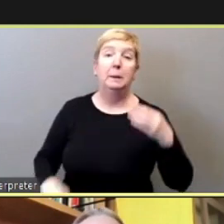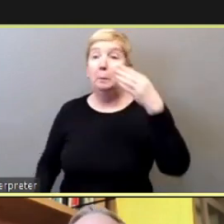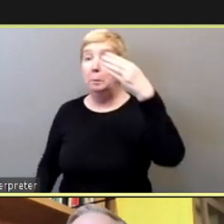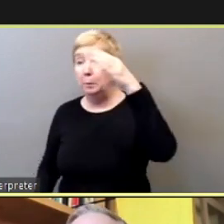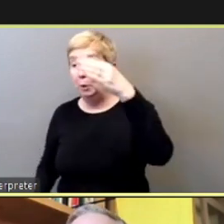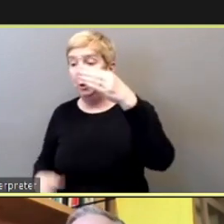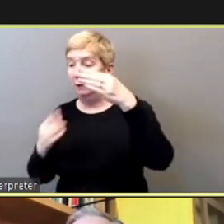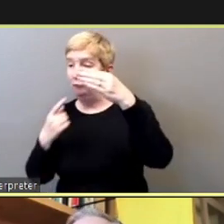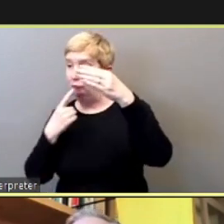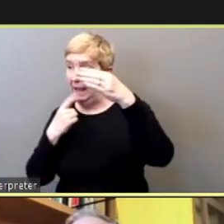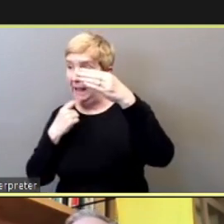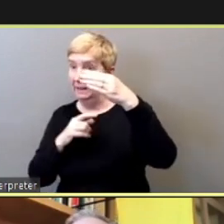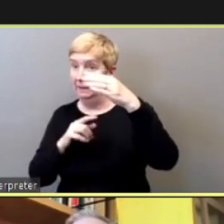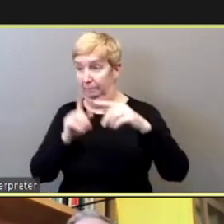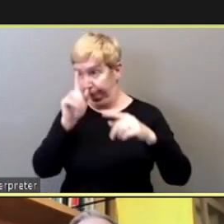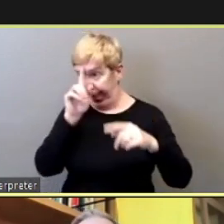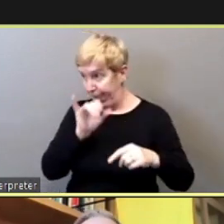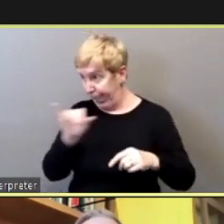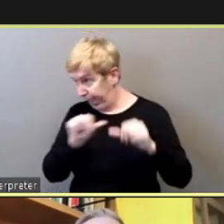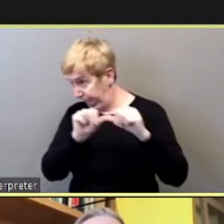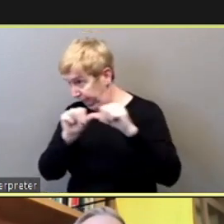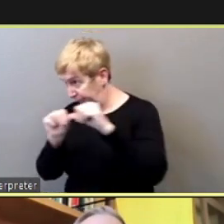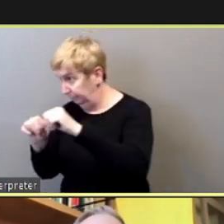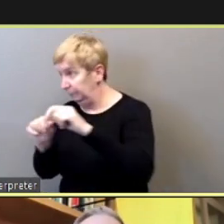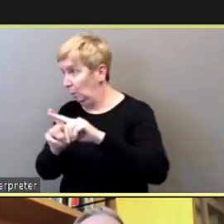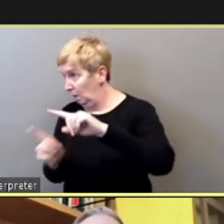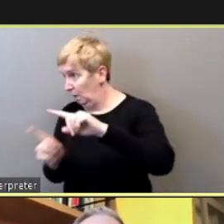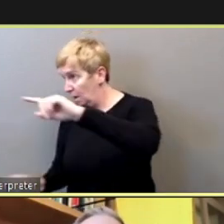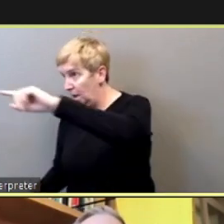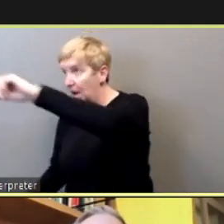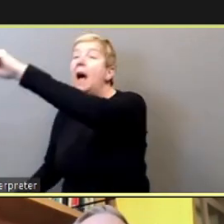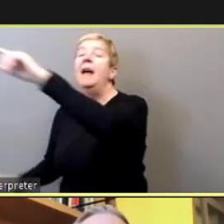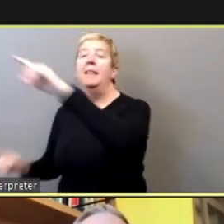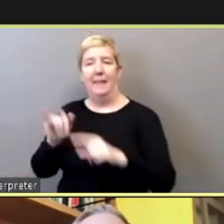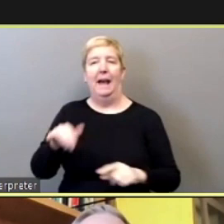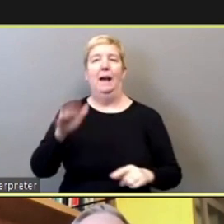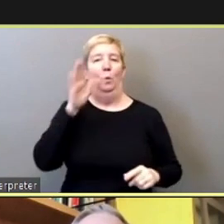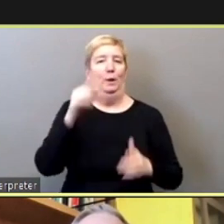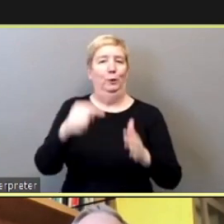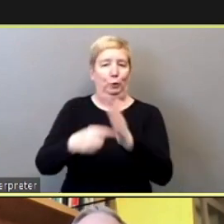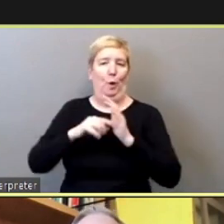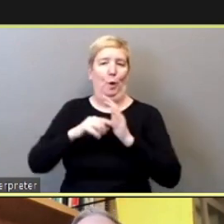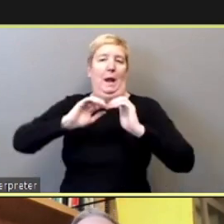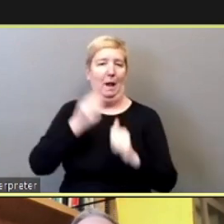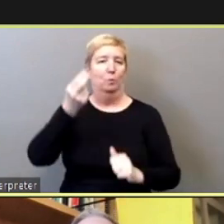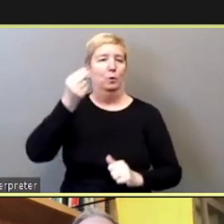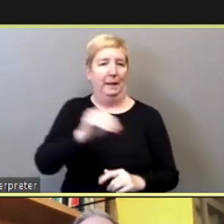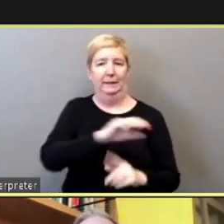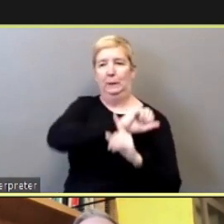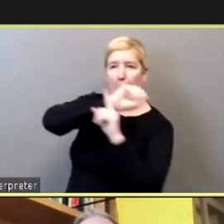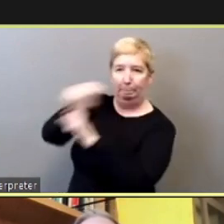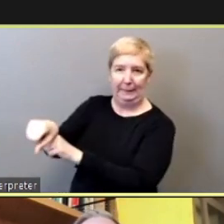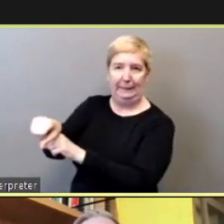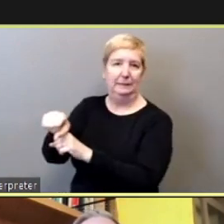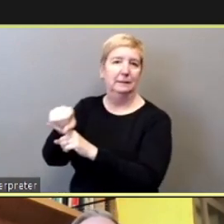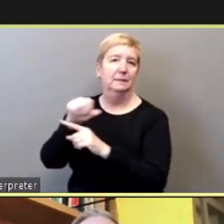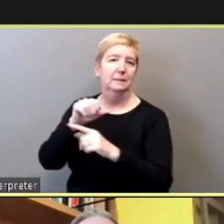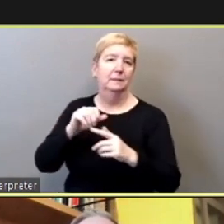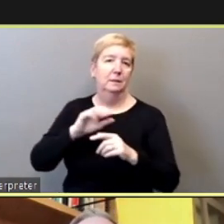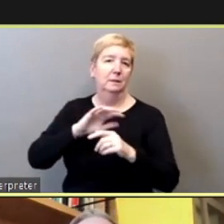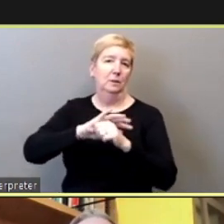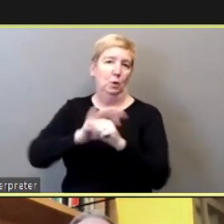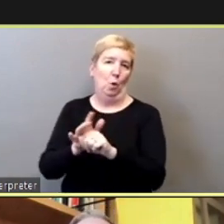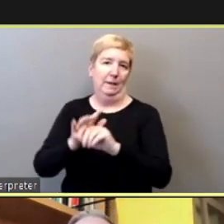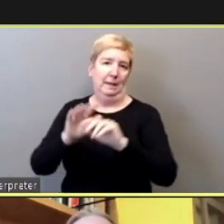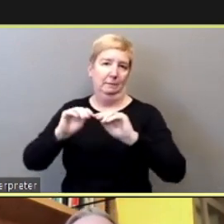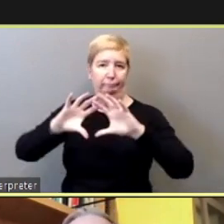point on could eventually be the story of how New Mexico beat the pandemic. And we're very grateful for the vaccine,